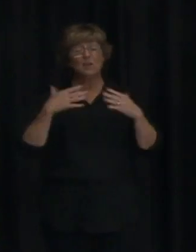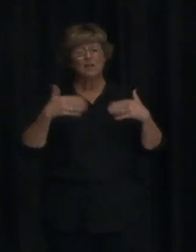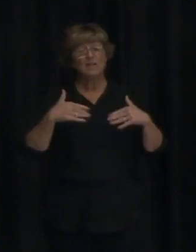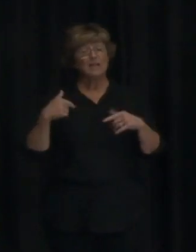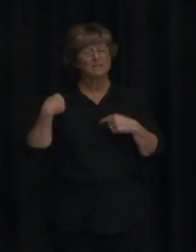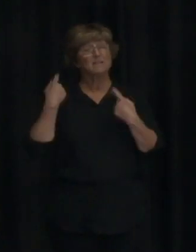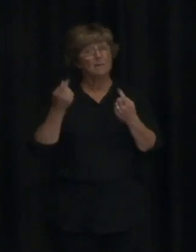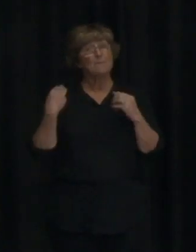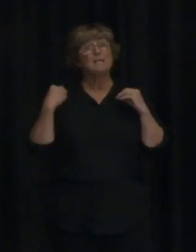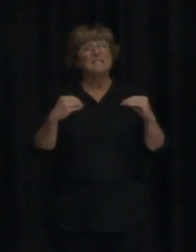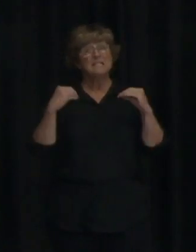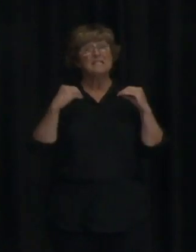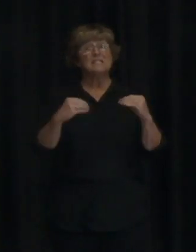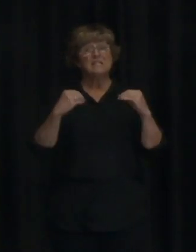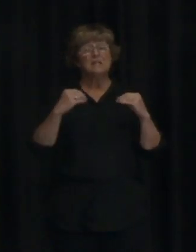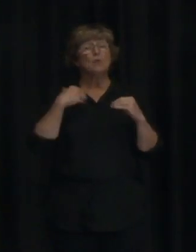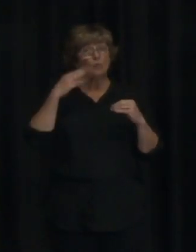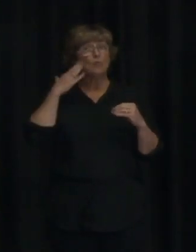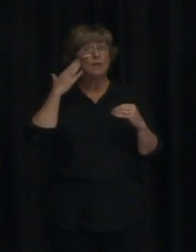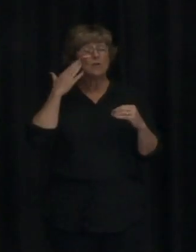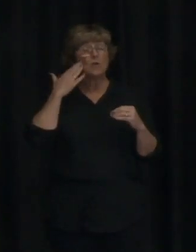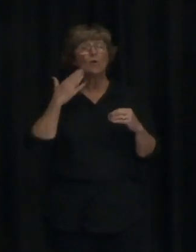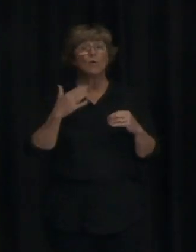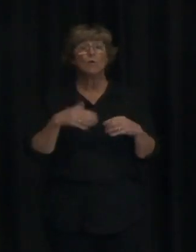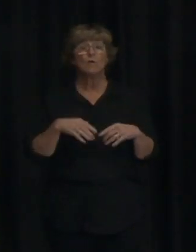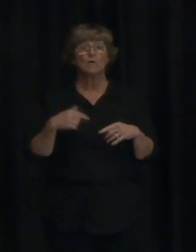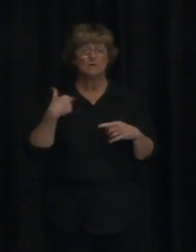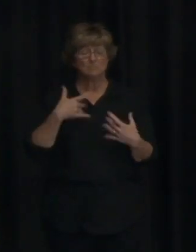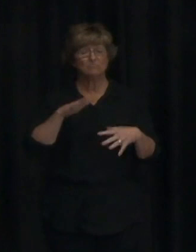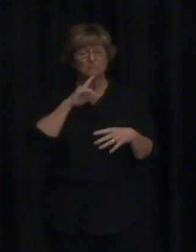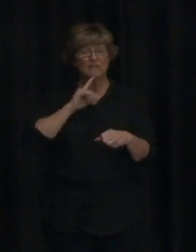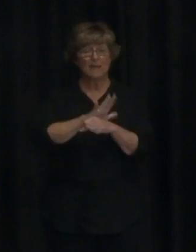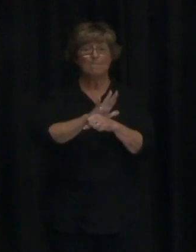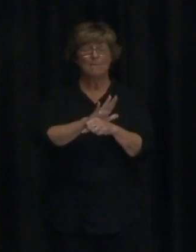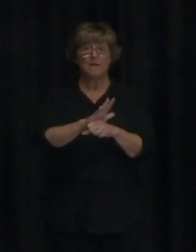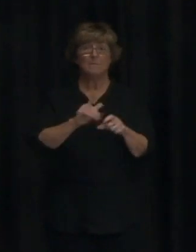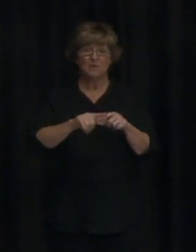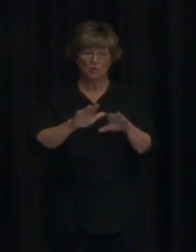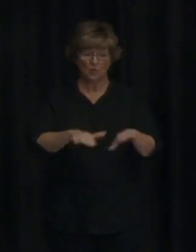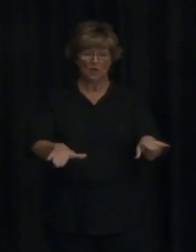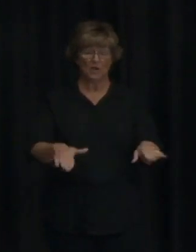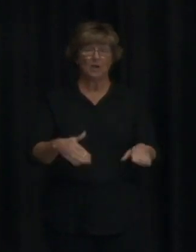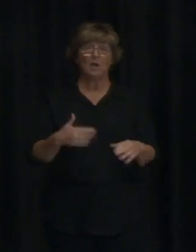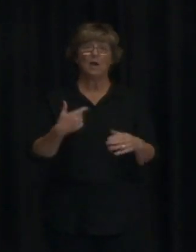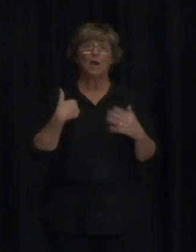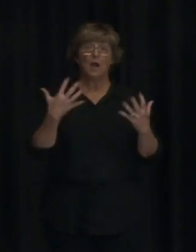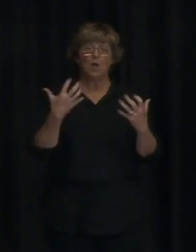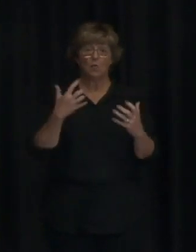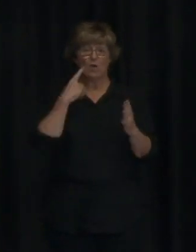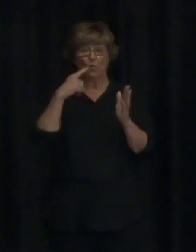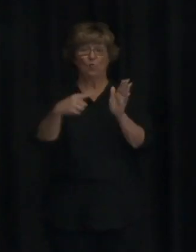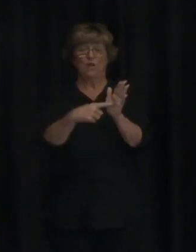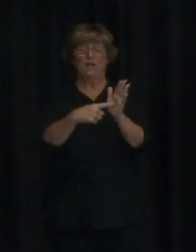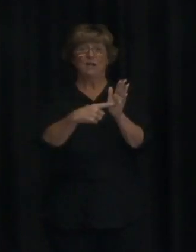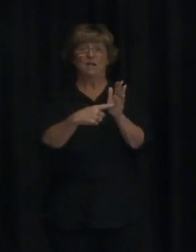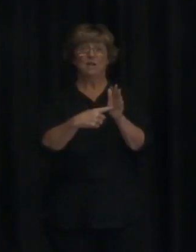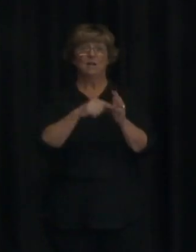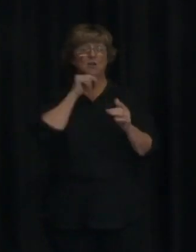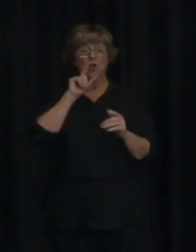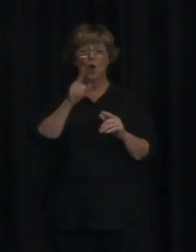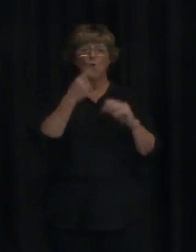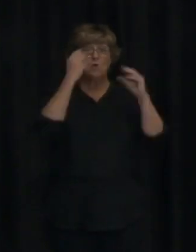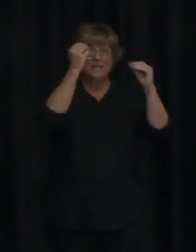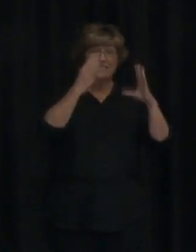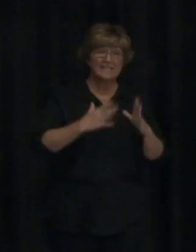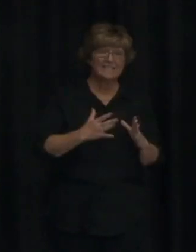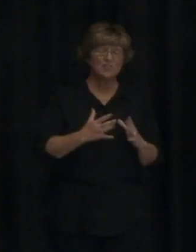teaching, that we have been committed to our kids, and I just want to recognize that. And it's not just our teachers.